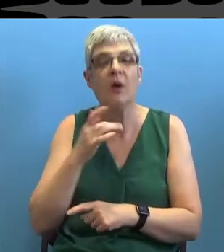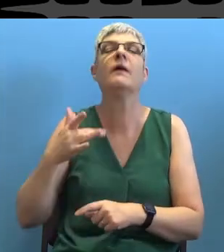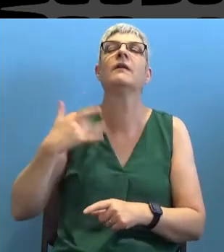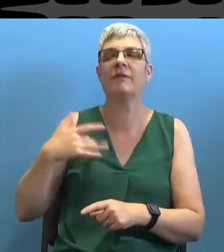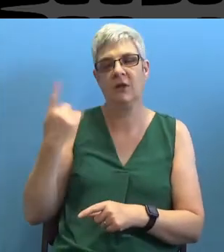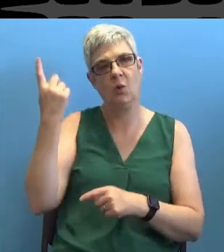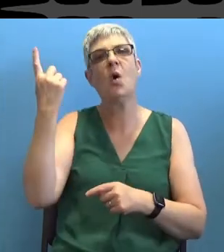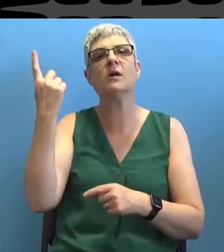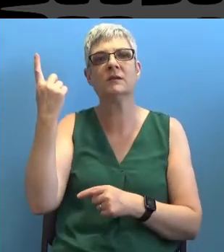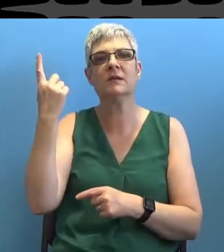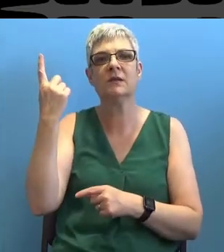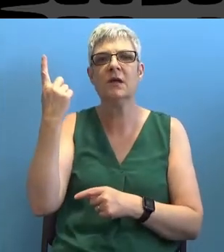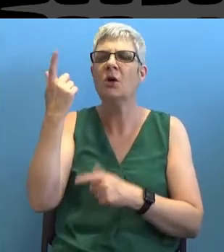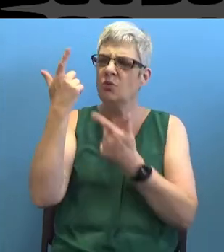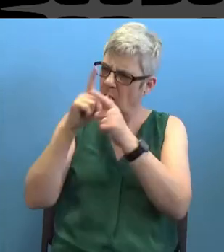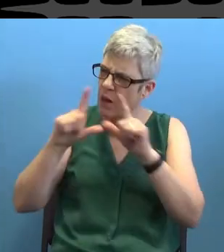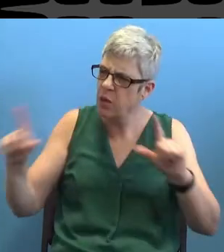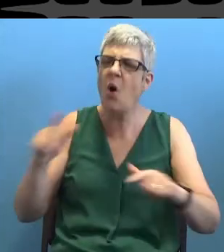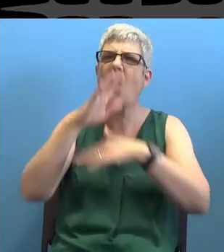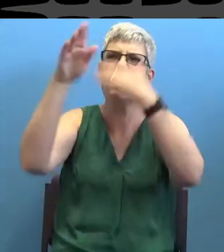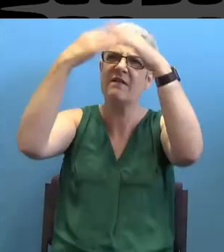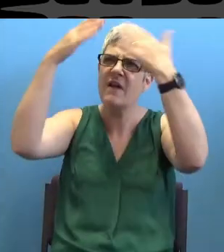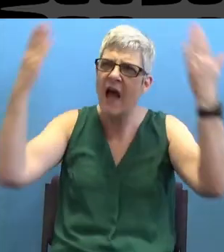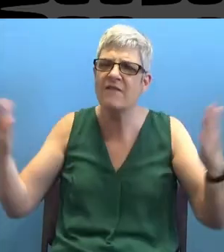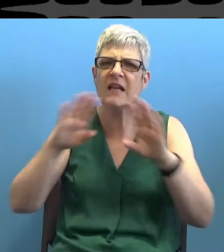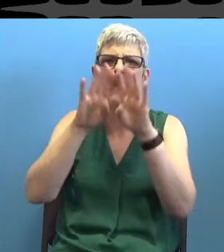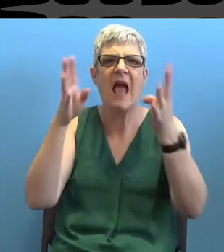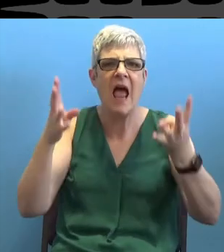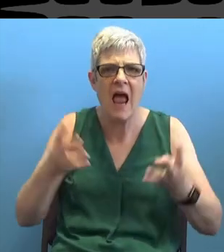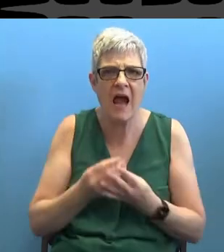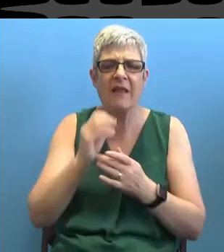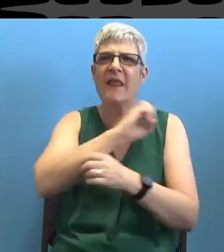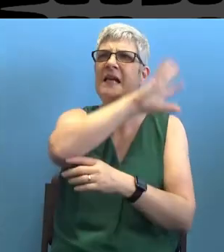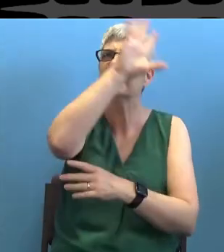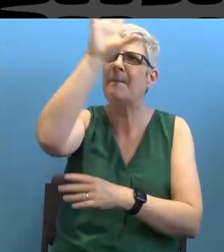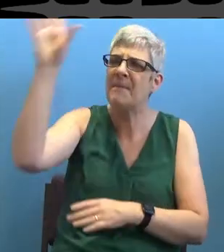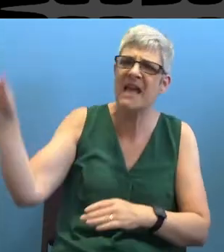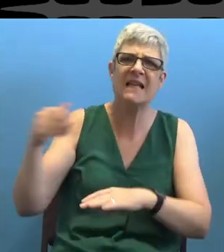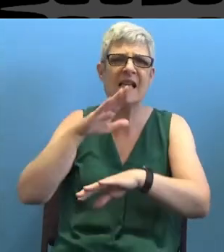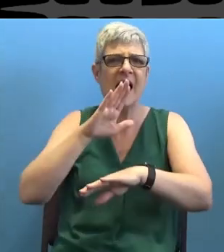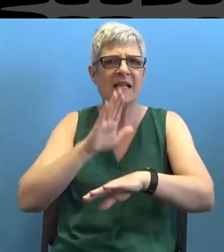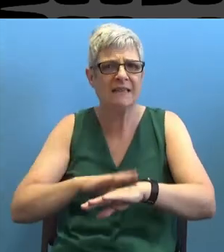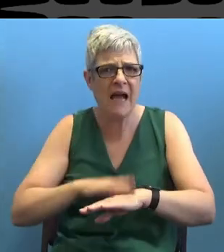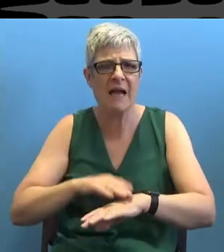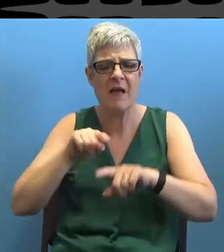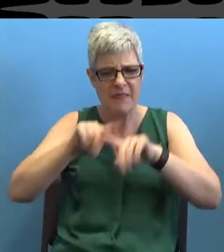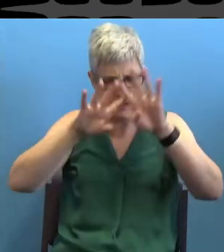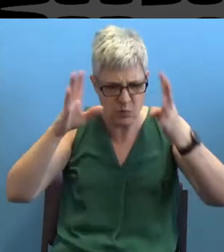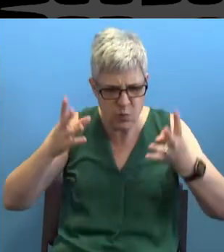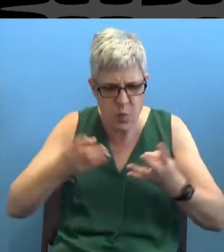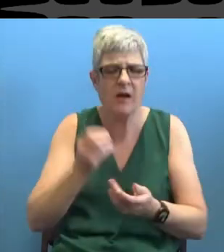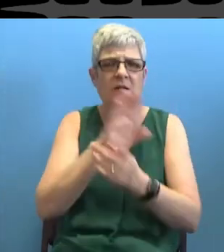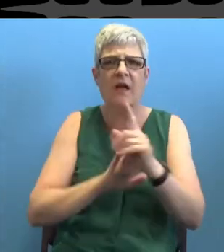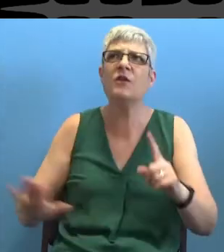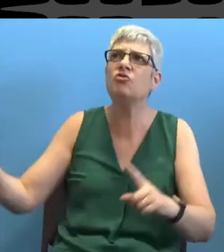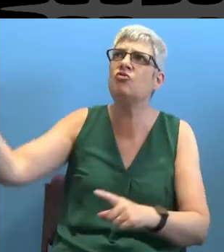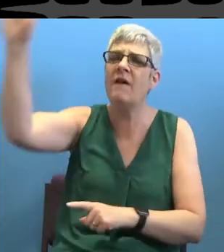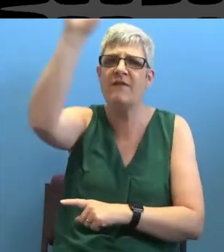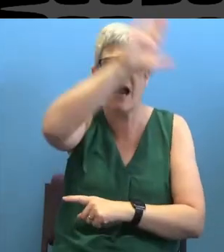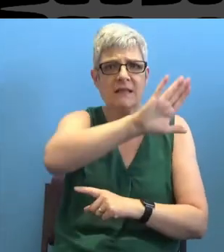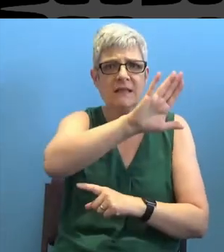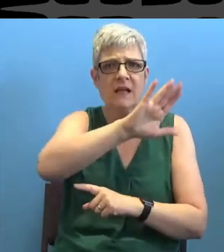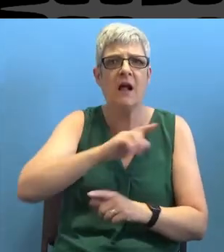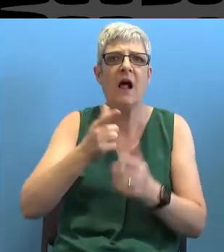You are Lord of heaven and earth, Lord of space and time, of this world and of all the universe, Lord of life and Lord of death.